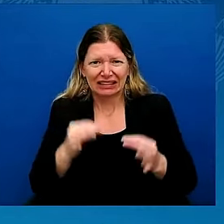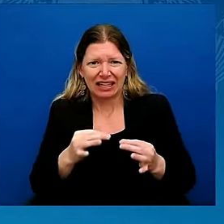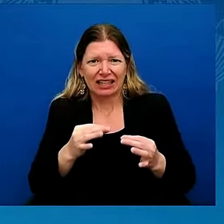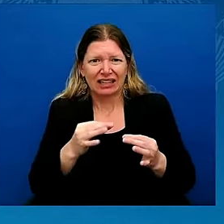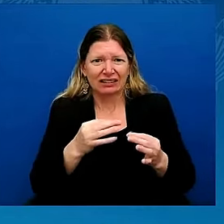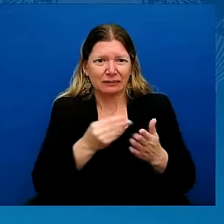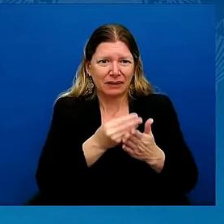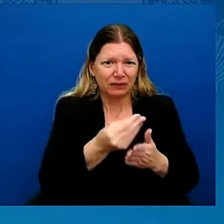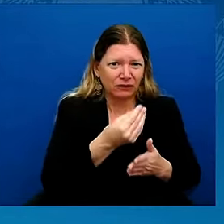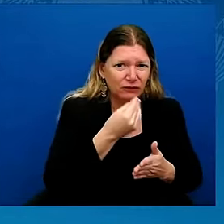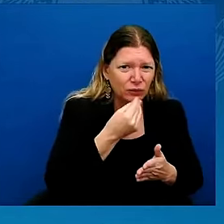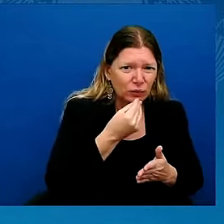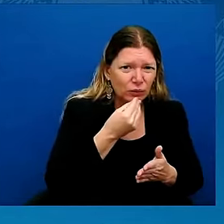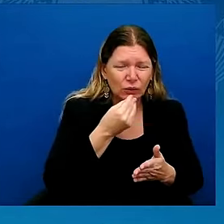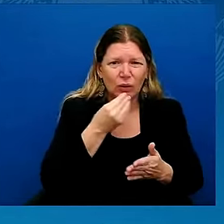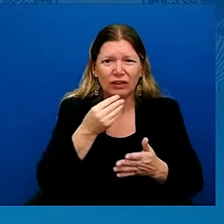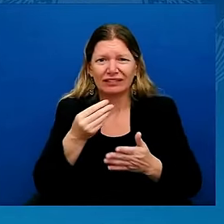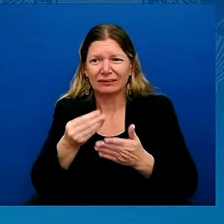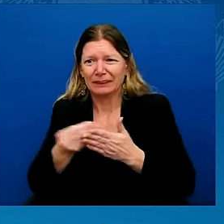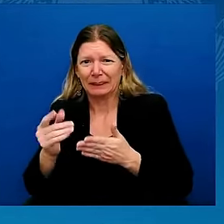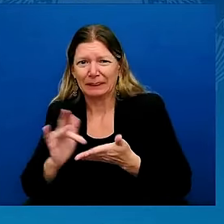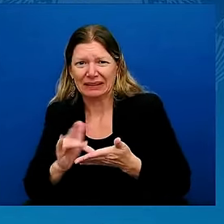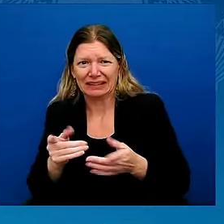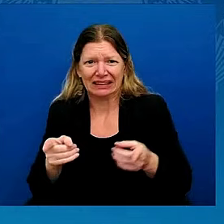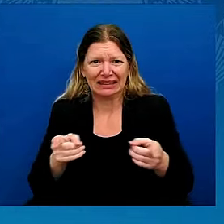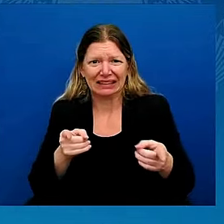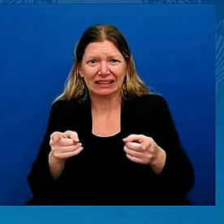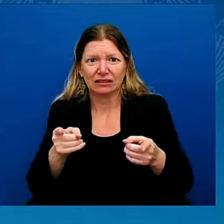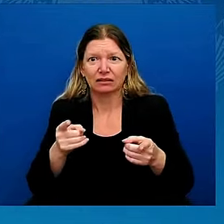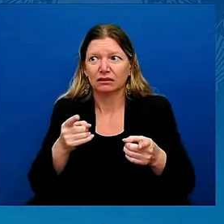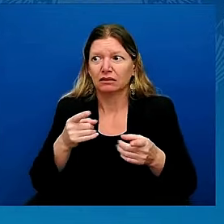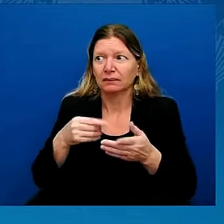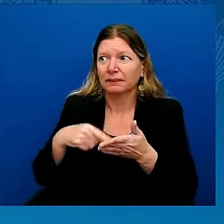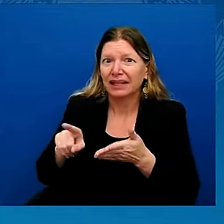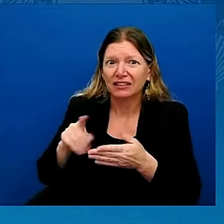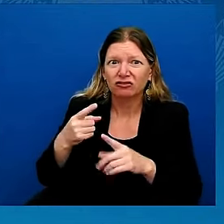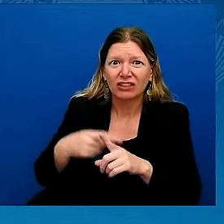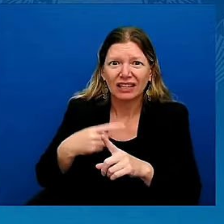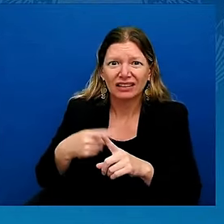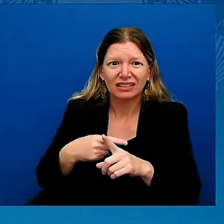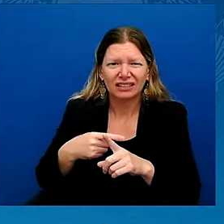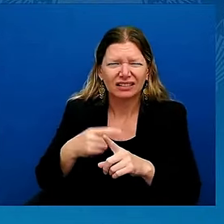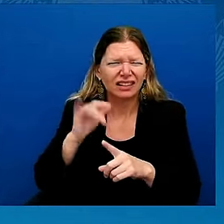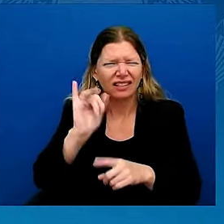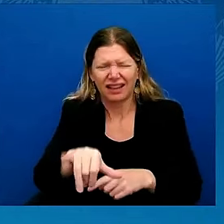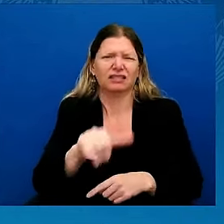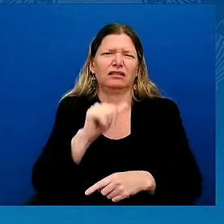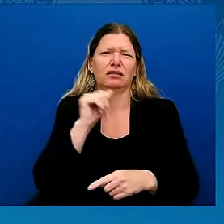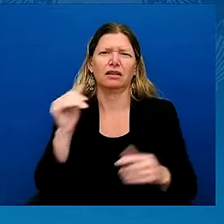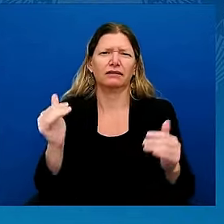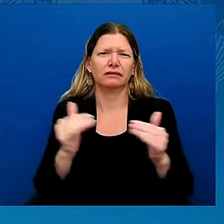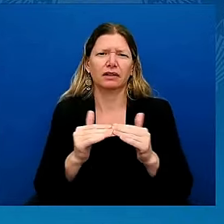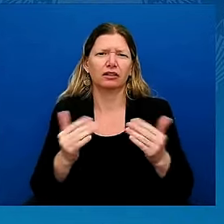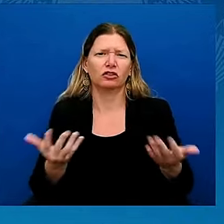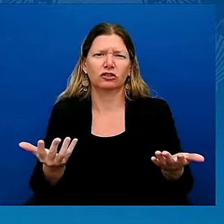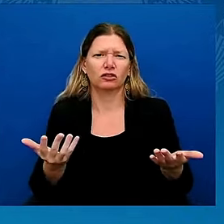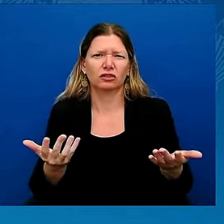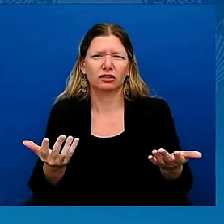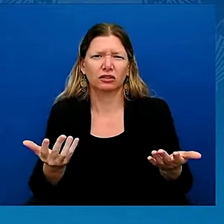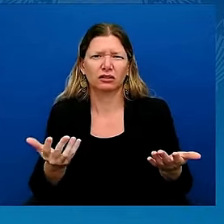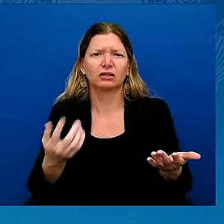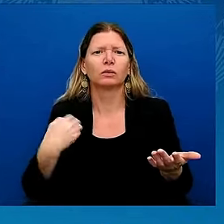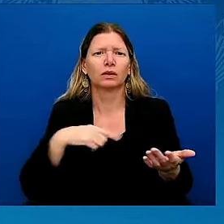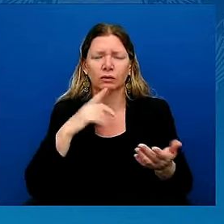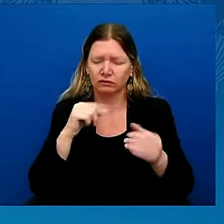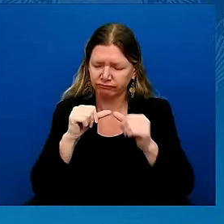paying their rent. That's not fair. And that's why we will continue to do our work together, including Fight